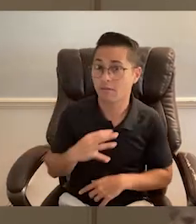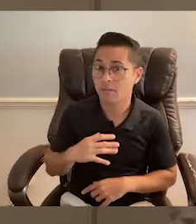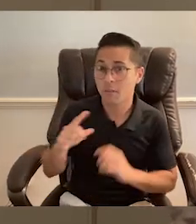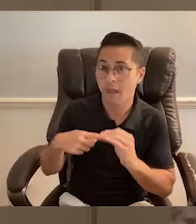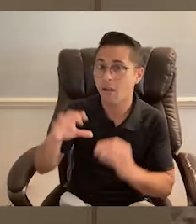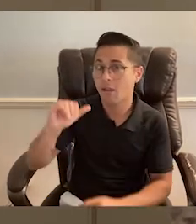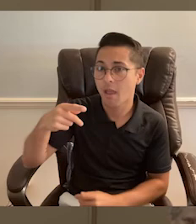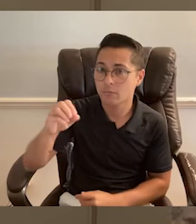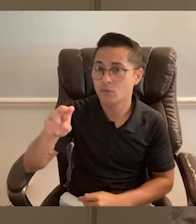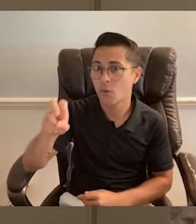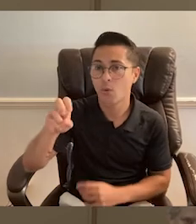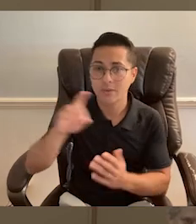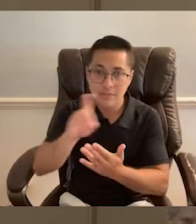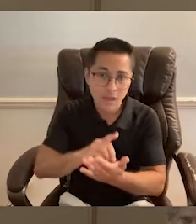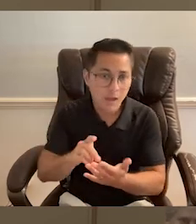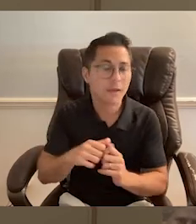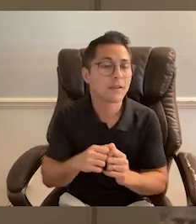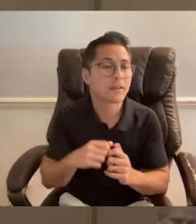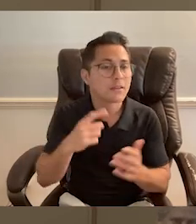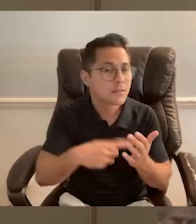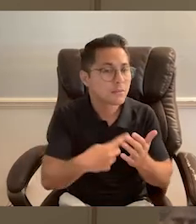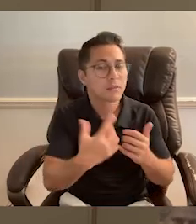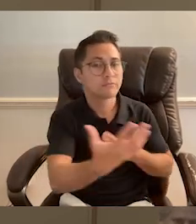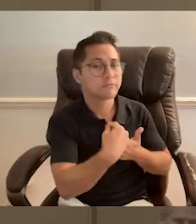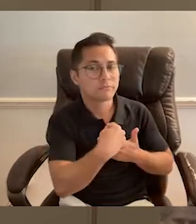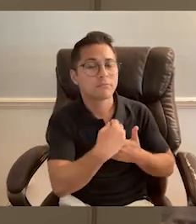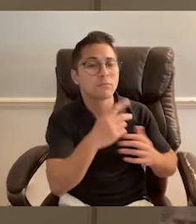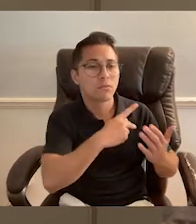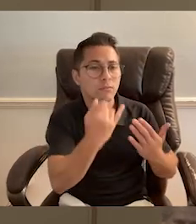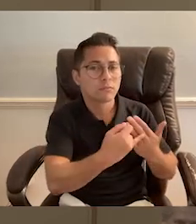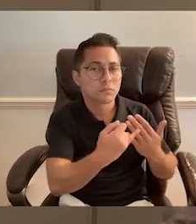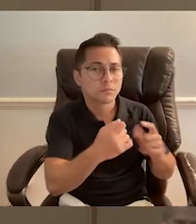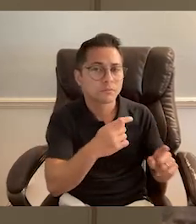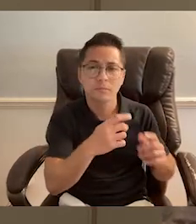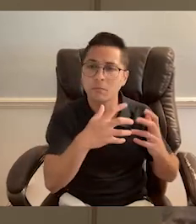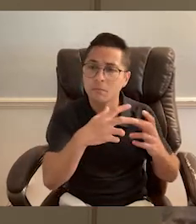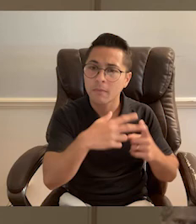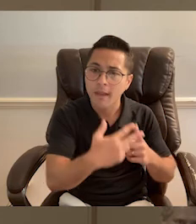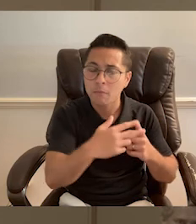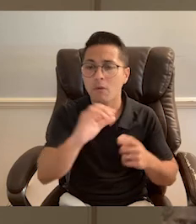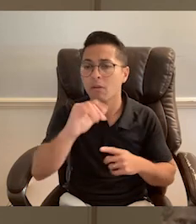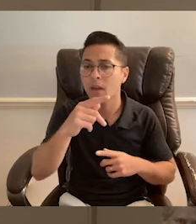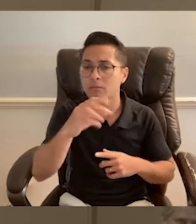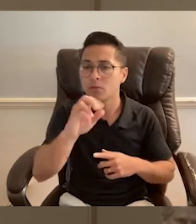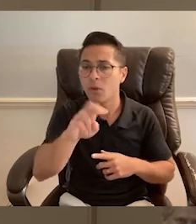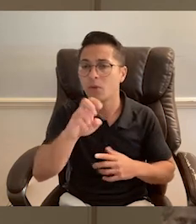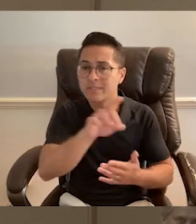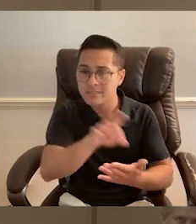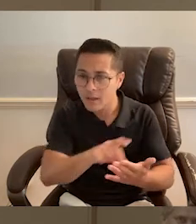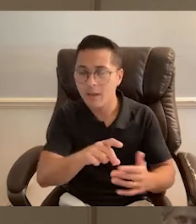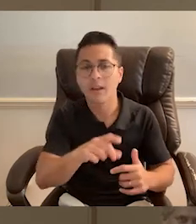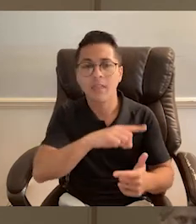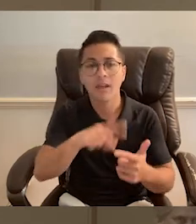the robotic arm that scans the brain, if you think, for example, get the red object, will it already know what